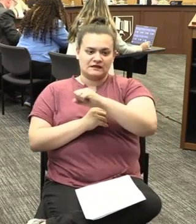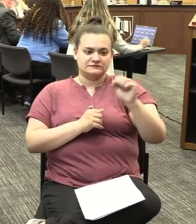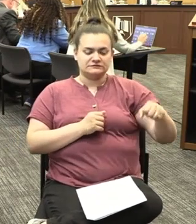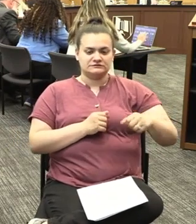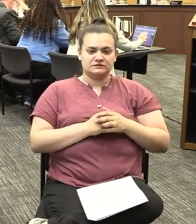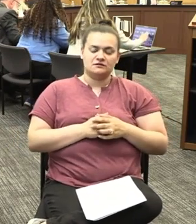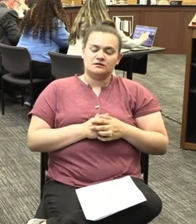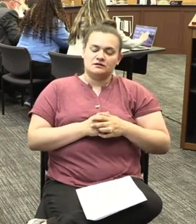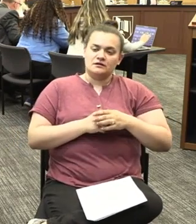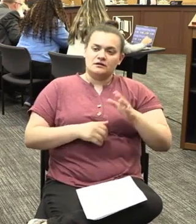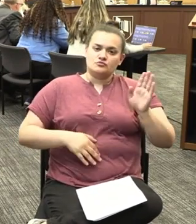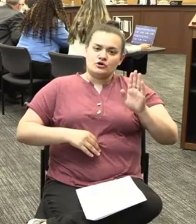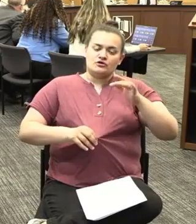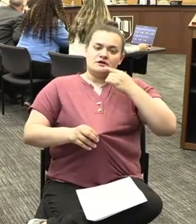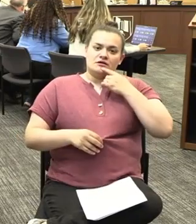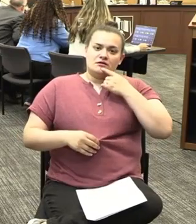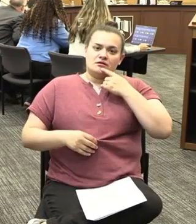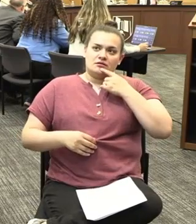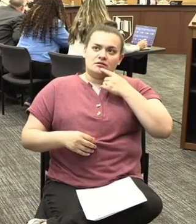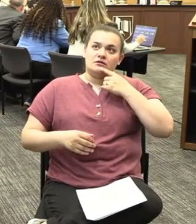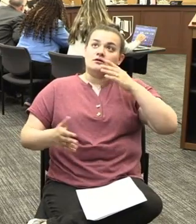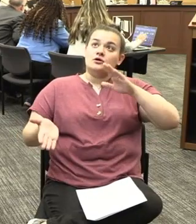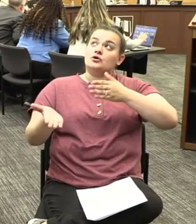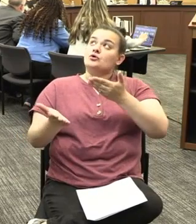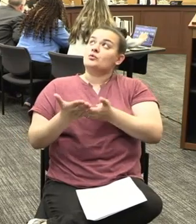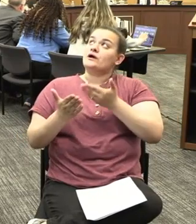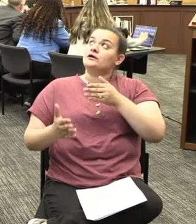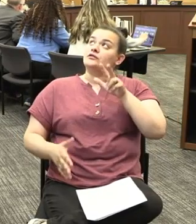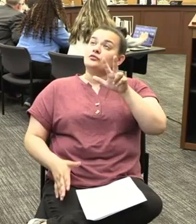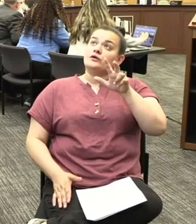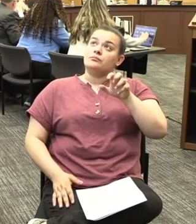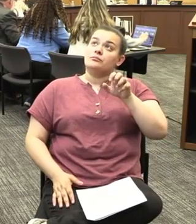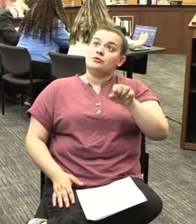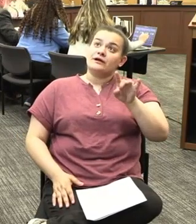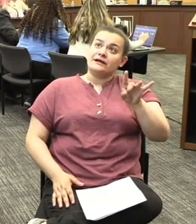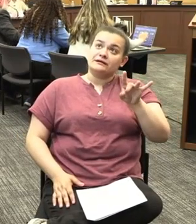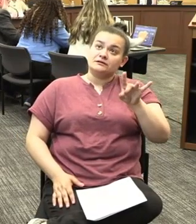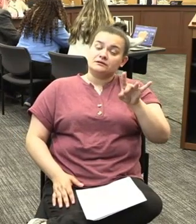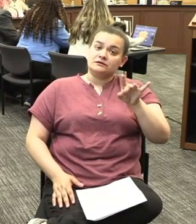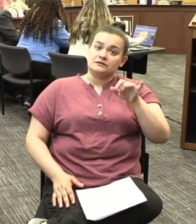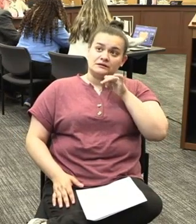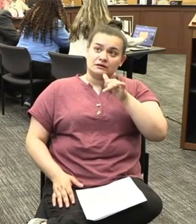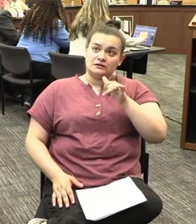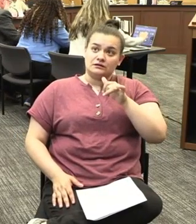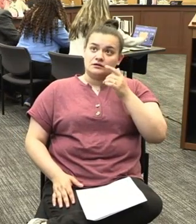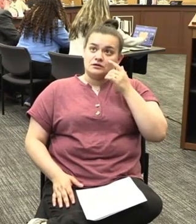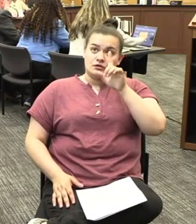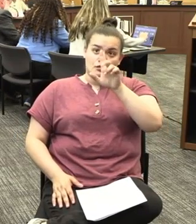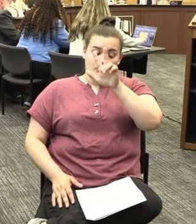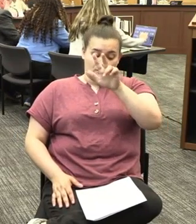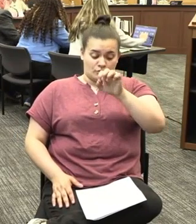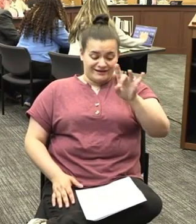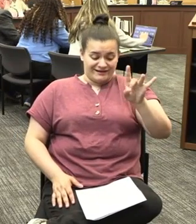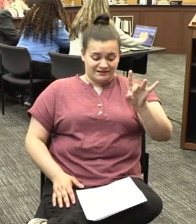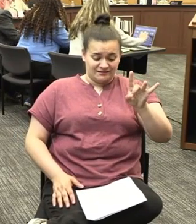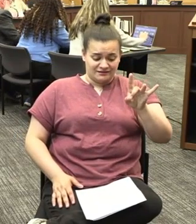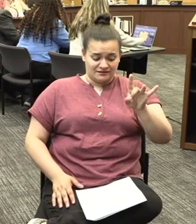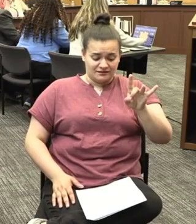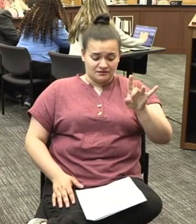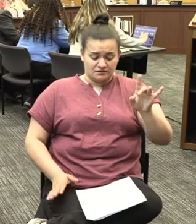And this follows along the same For, path. for the record, it's item 3.8, not item 8.8. 3.8?